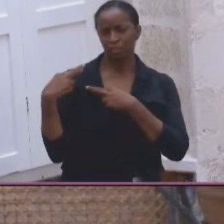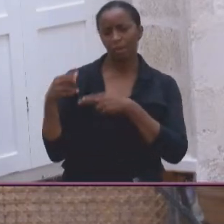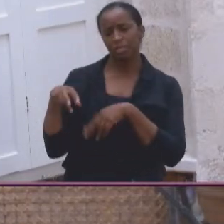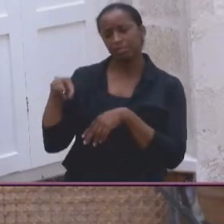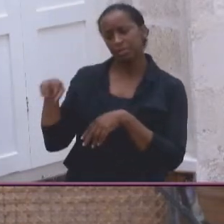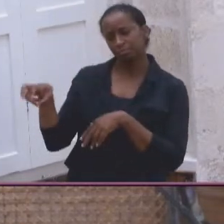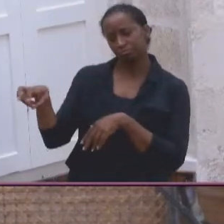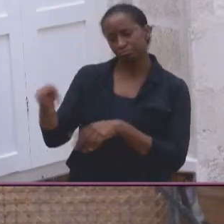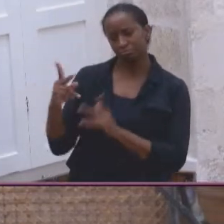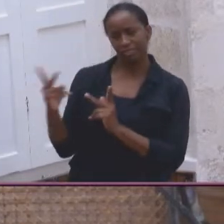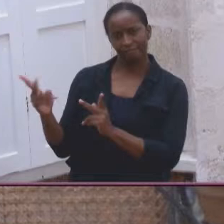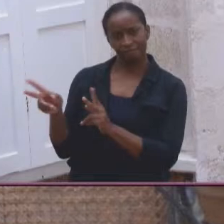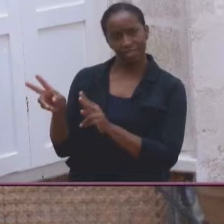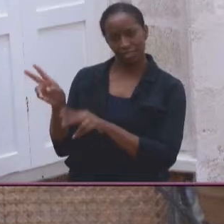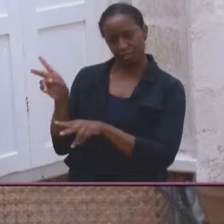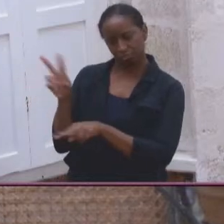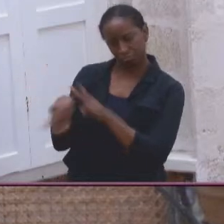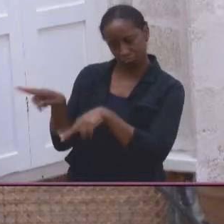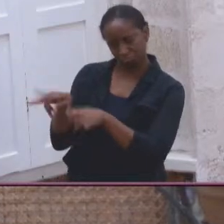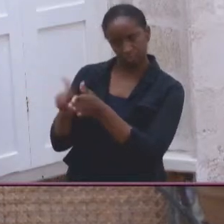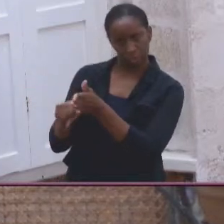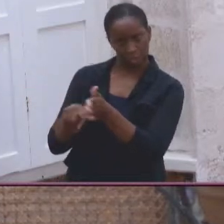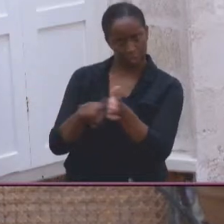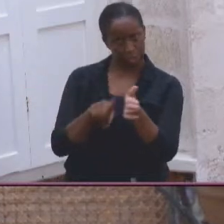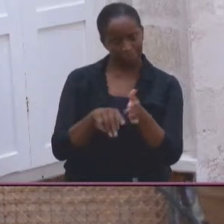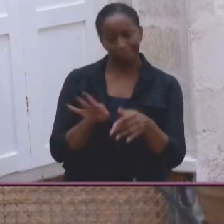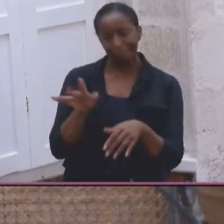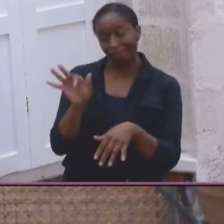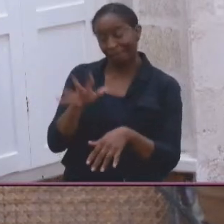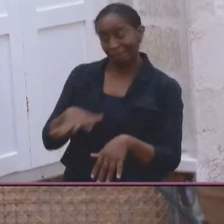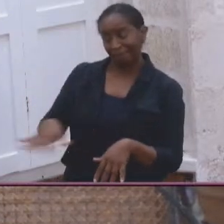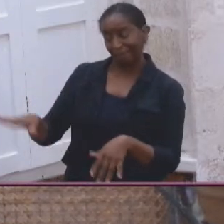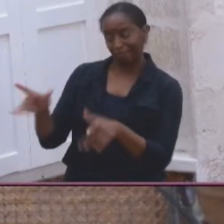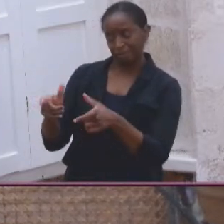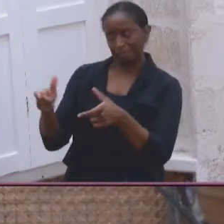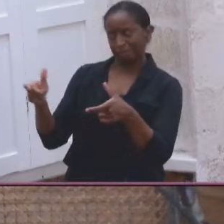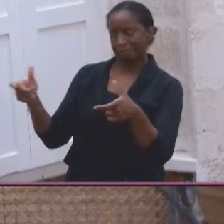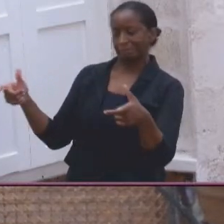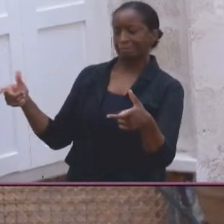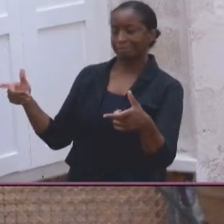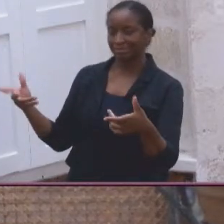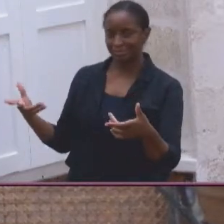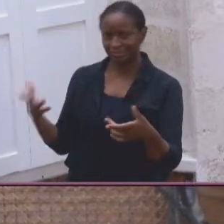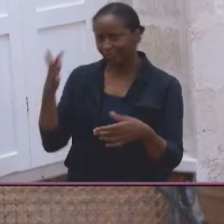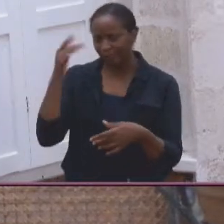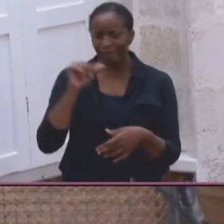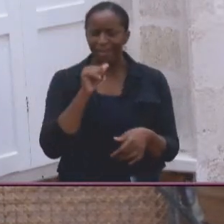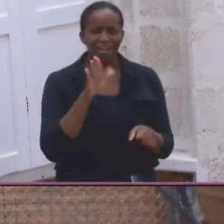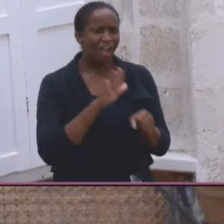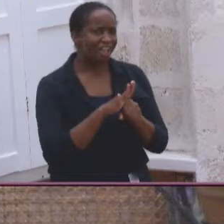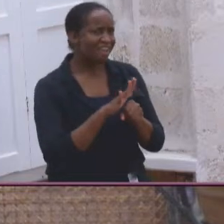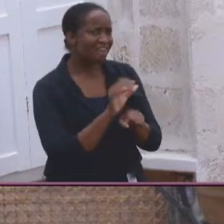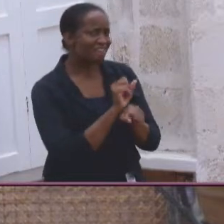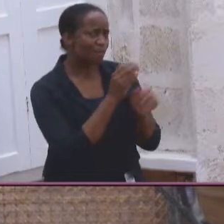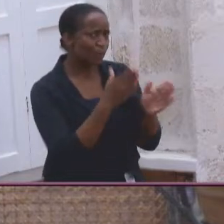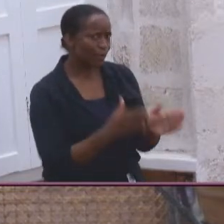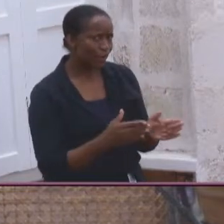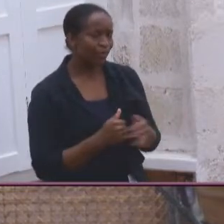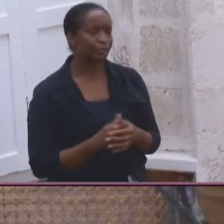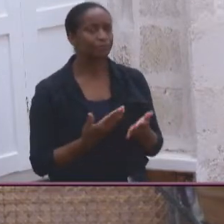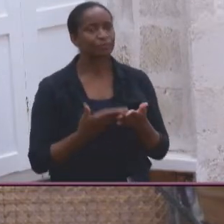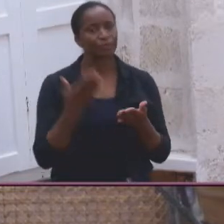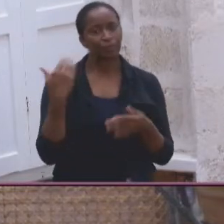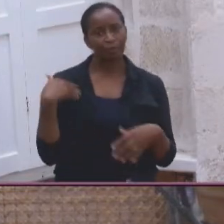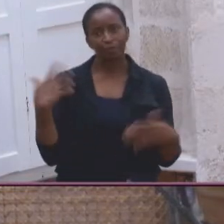there are not enough officers to go around. So therefore, where you would normally see a health officer on a quarterly